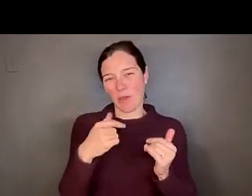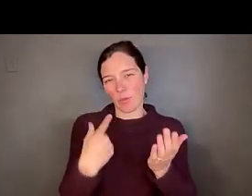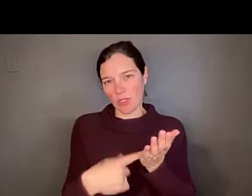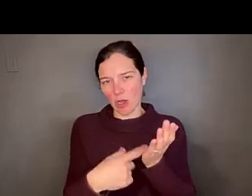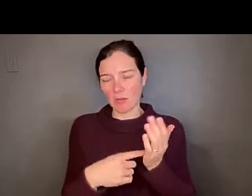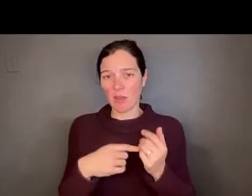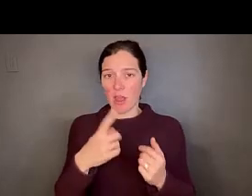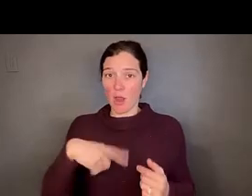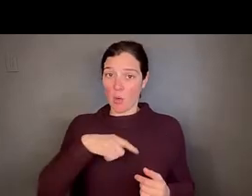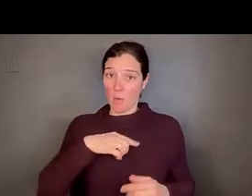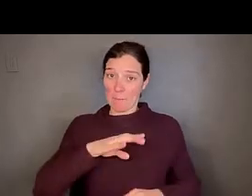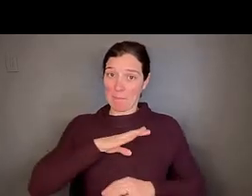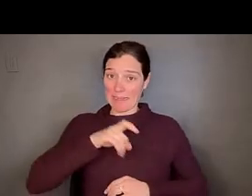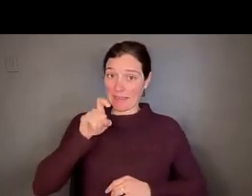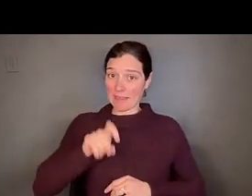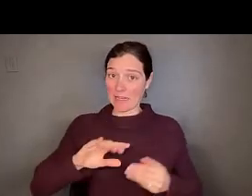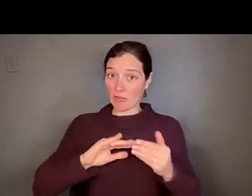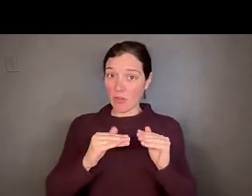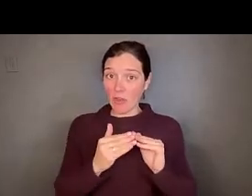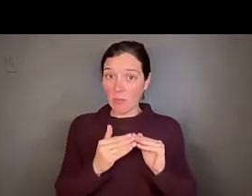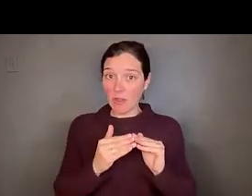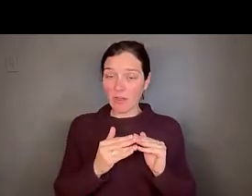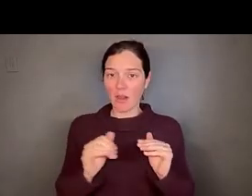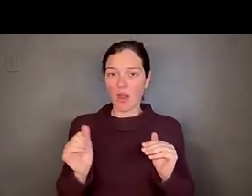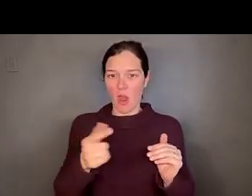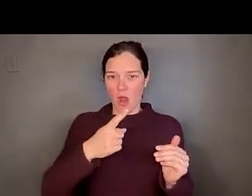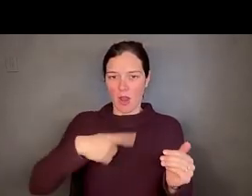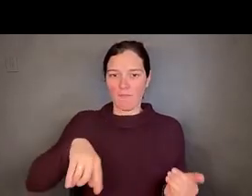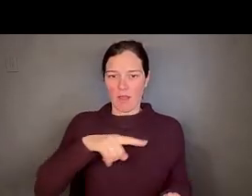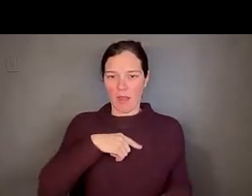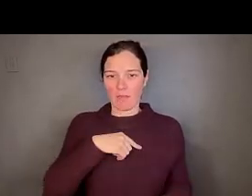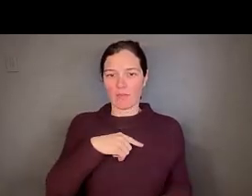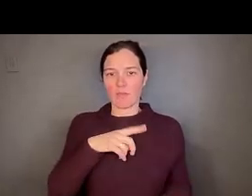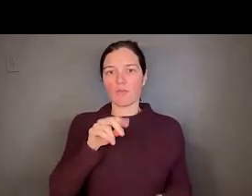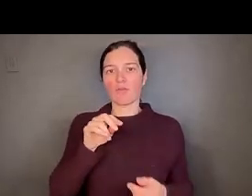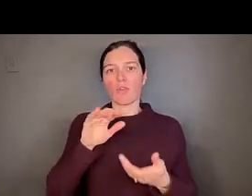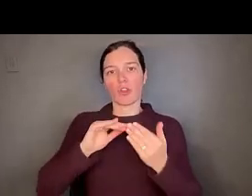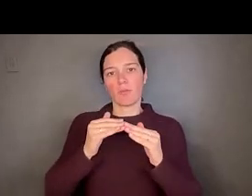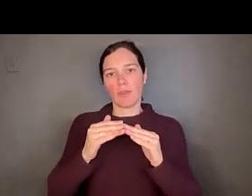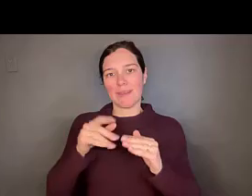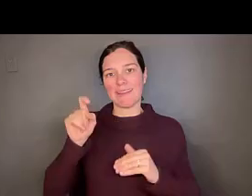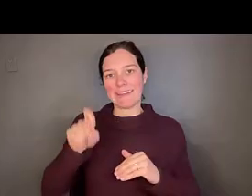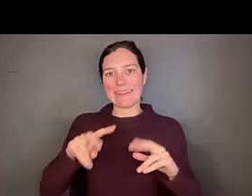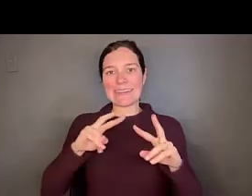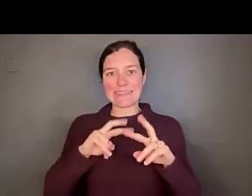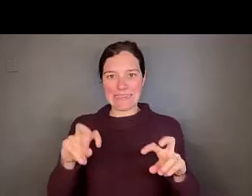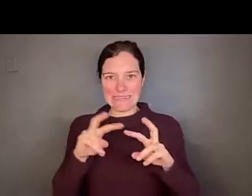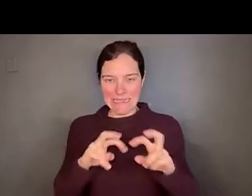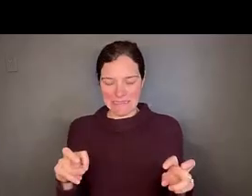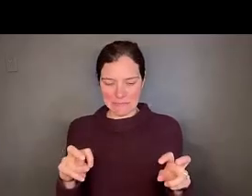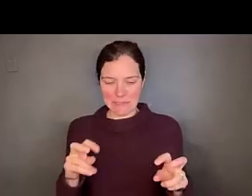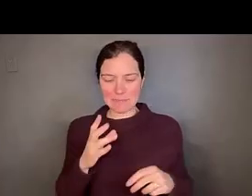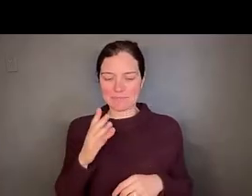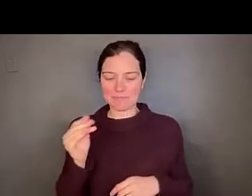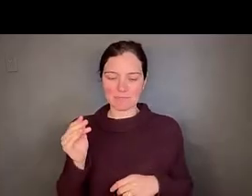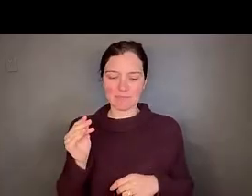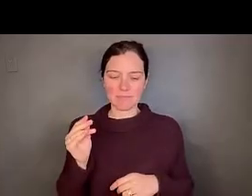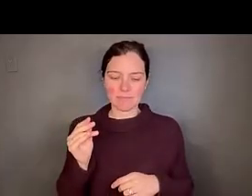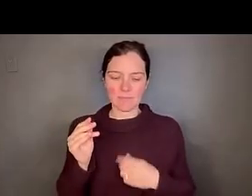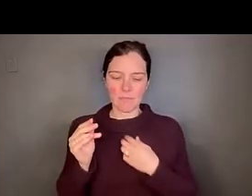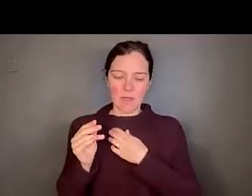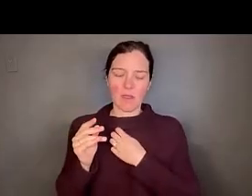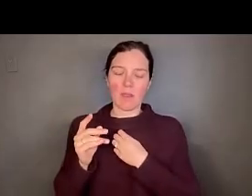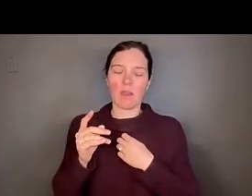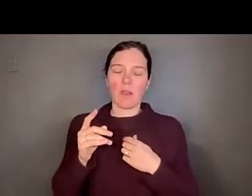Are we meeting all the needs of the community? All of us do a community needs assessment, and we